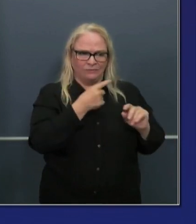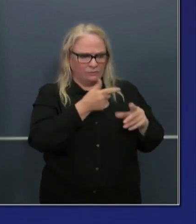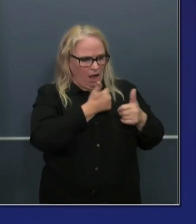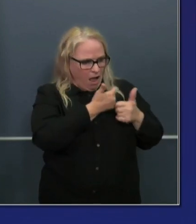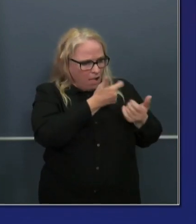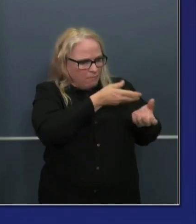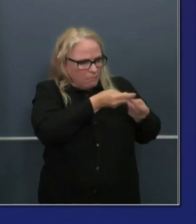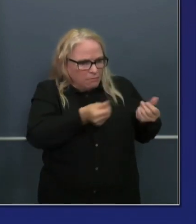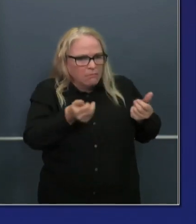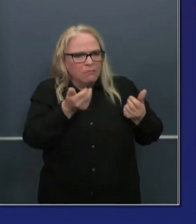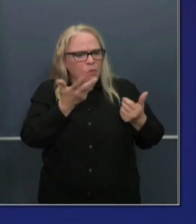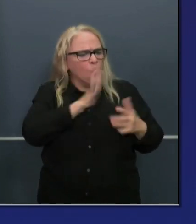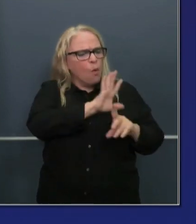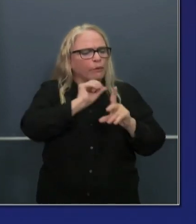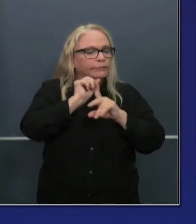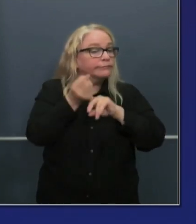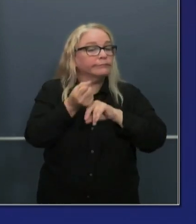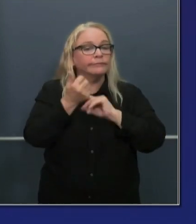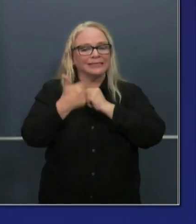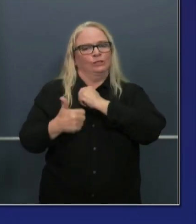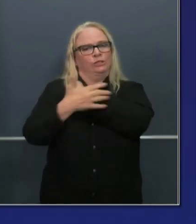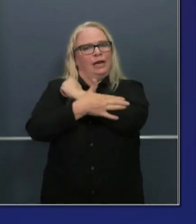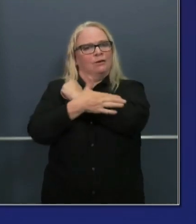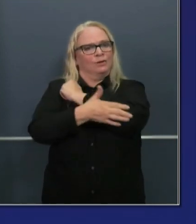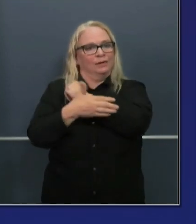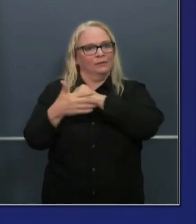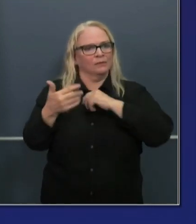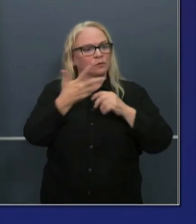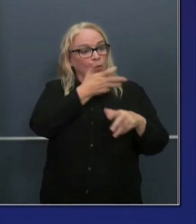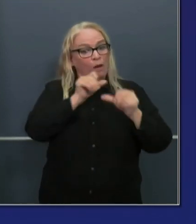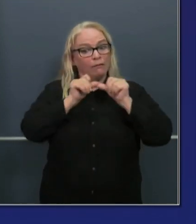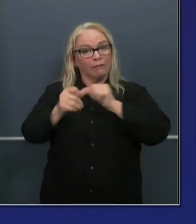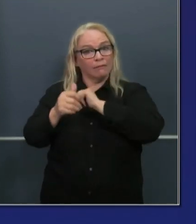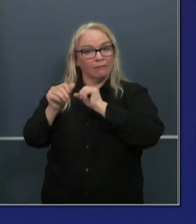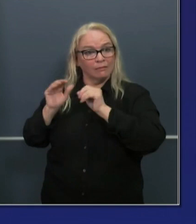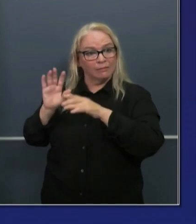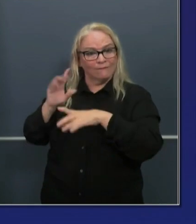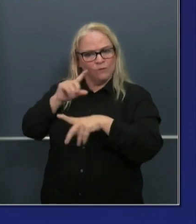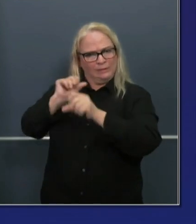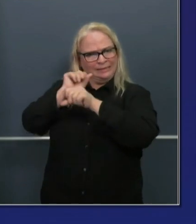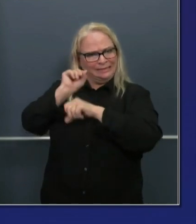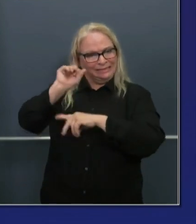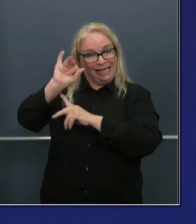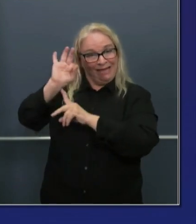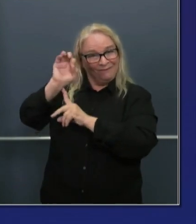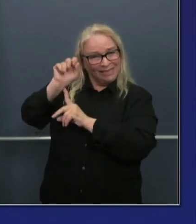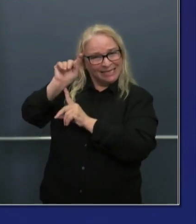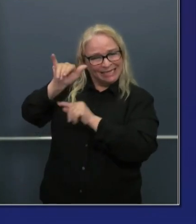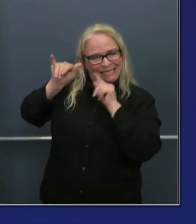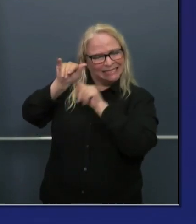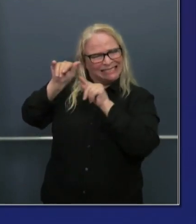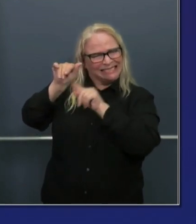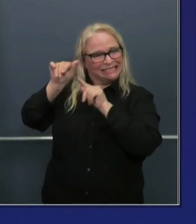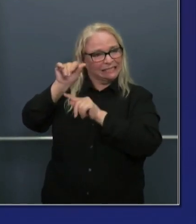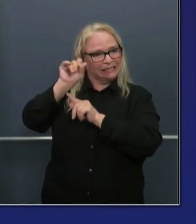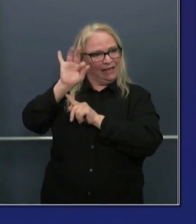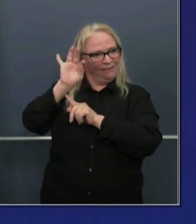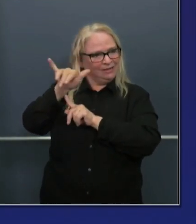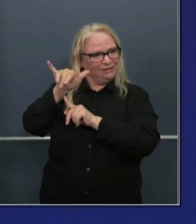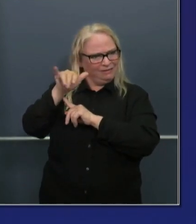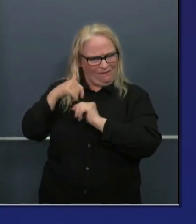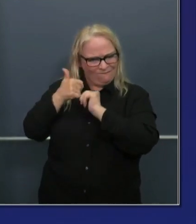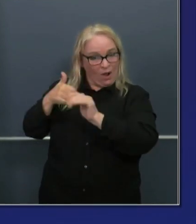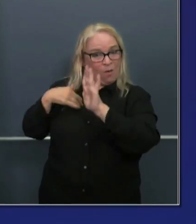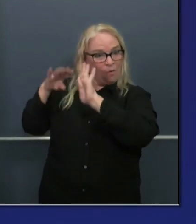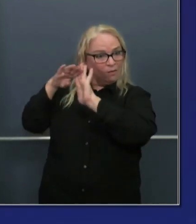themselves. There may be issues that are unique and distinctive for your business within your industry and in a particular part of the state that weren't considered